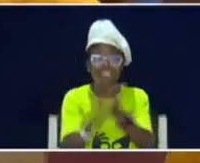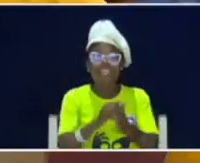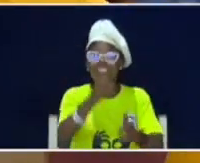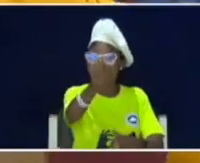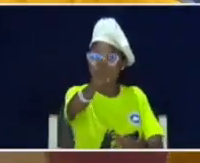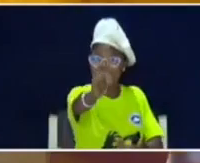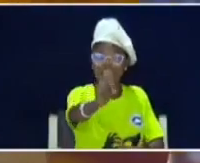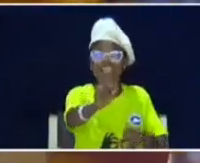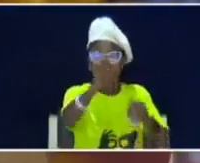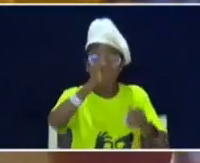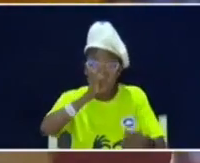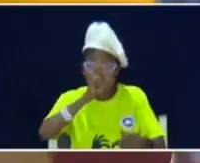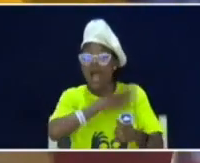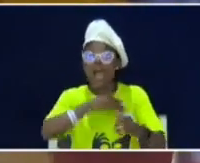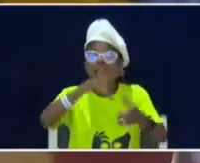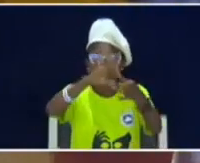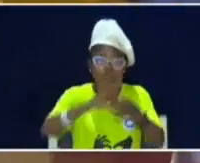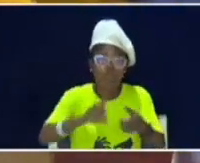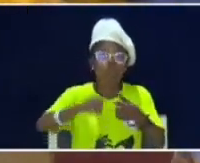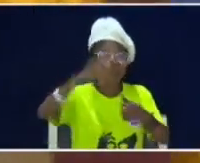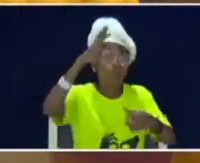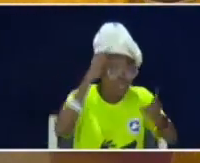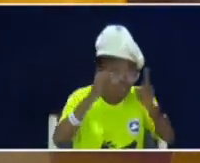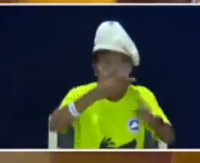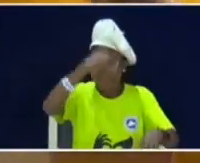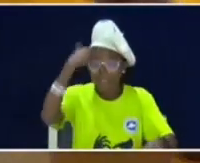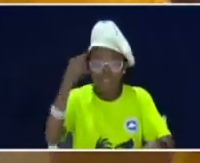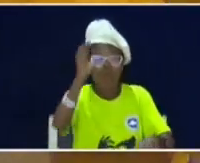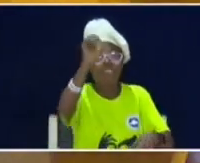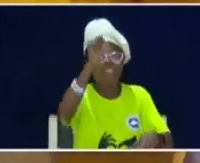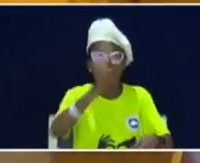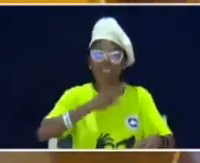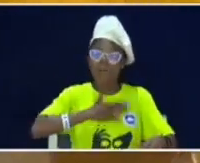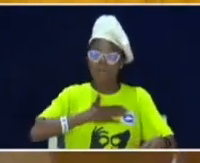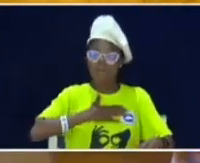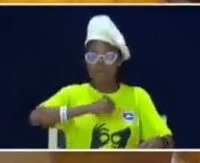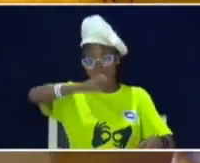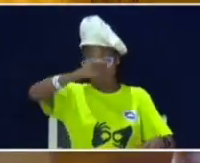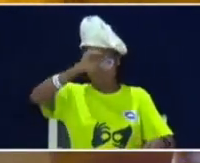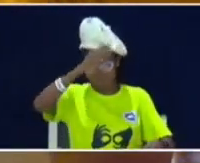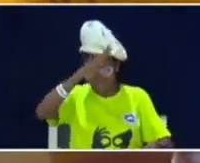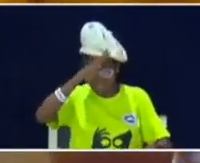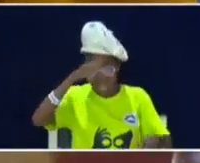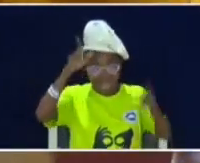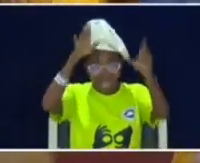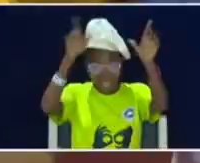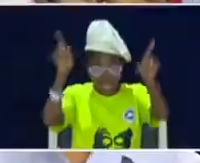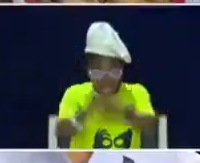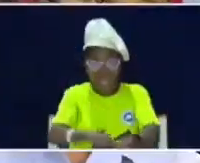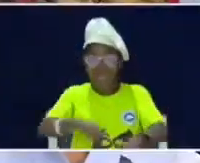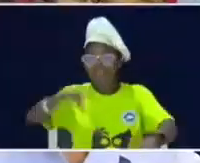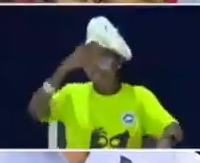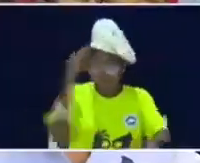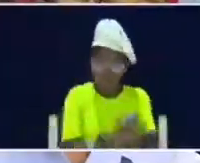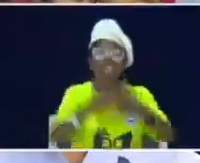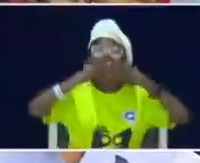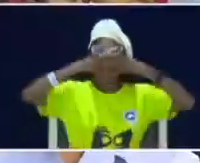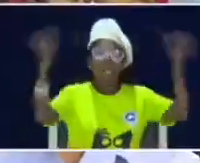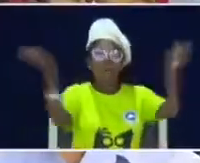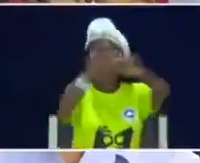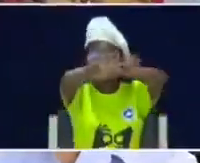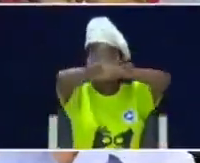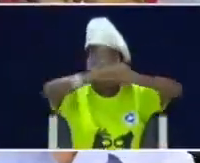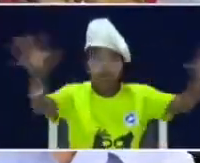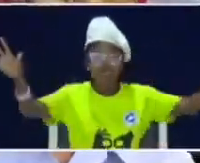you know that you belong to him, because it is like father, like son, shout, hallelujah.